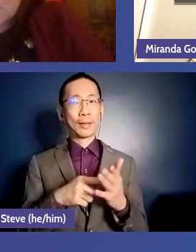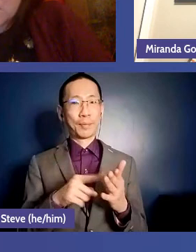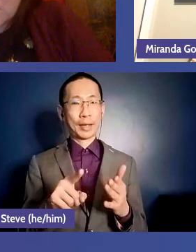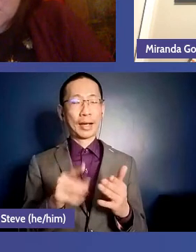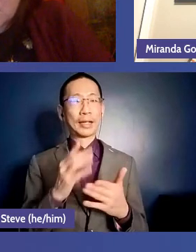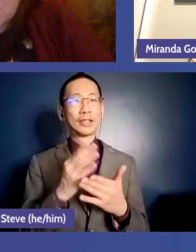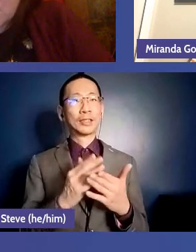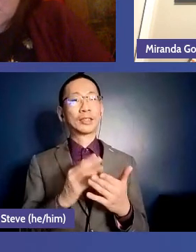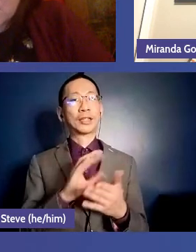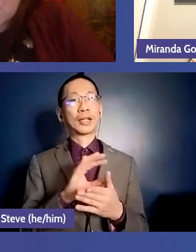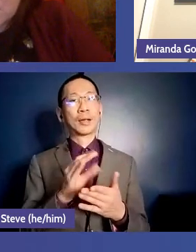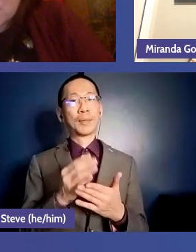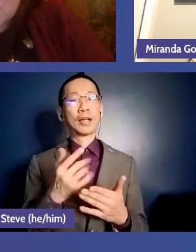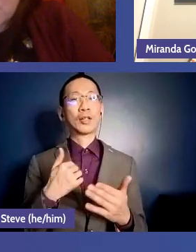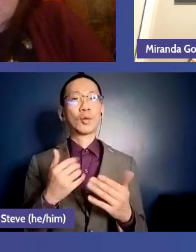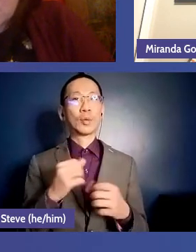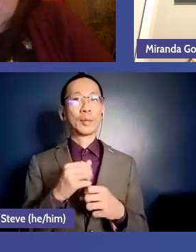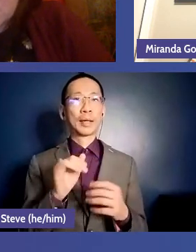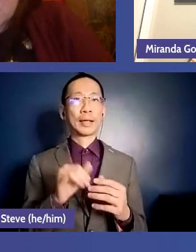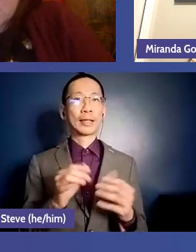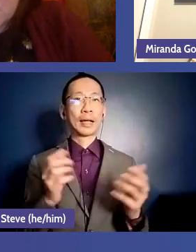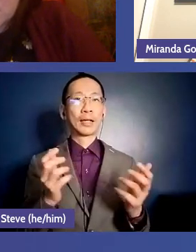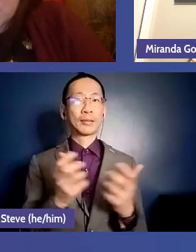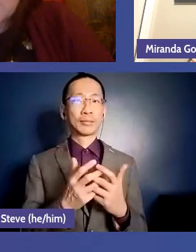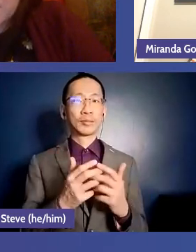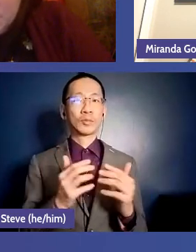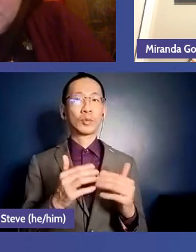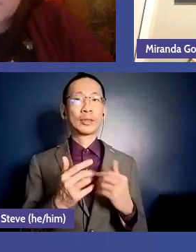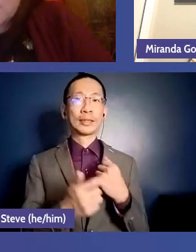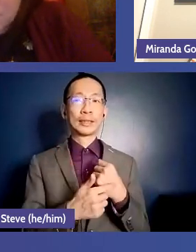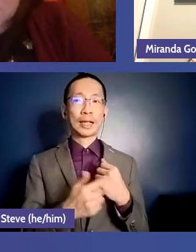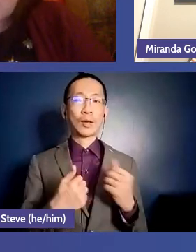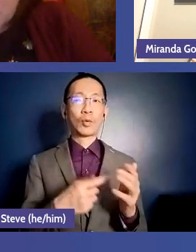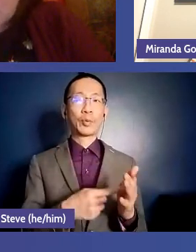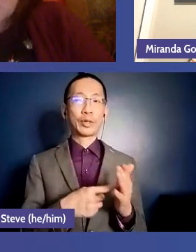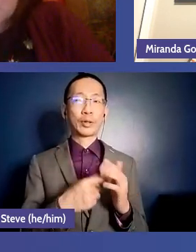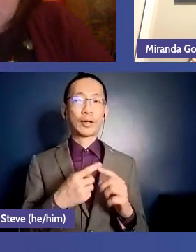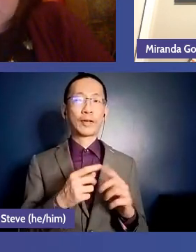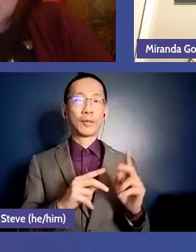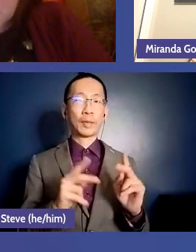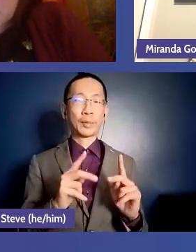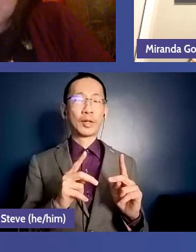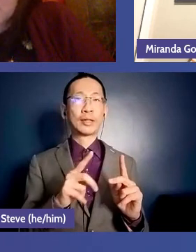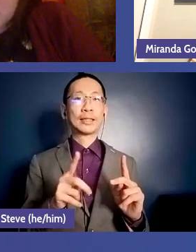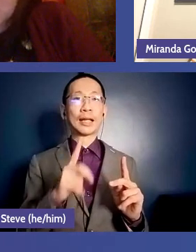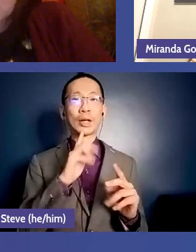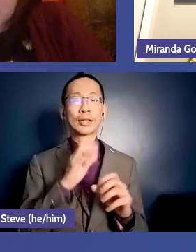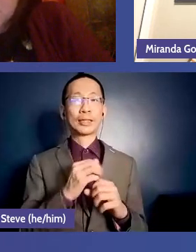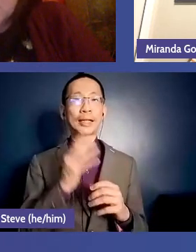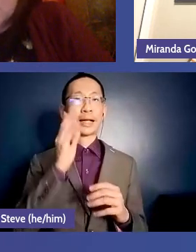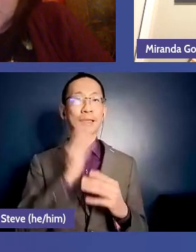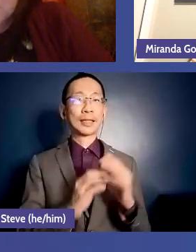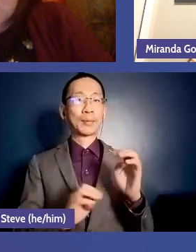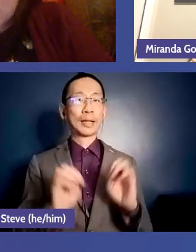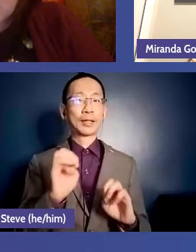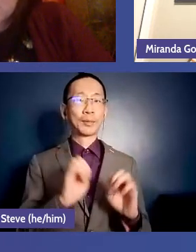certain amount, that we make that commensurate with the amount of time that we are requiring for people, so they actually get some experimental